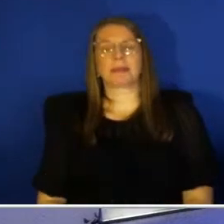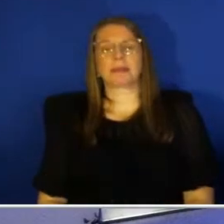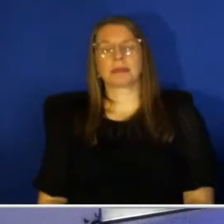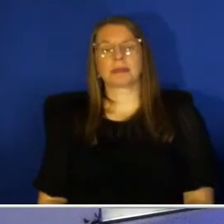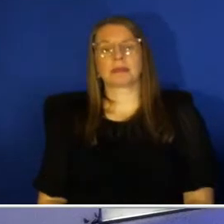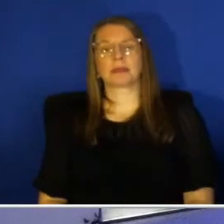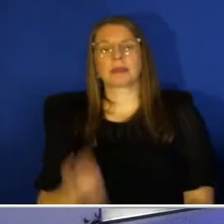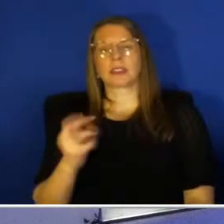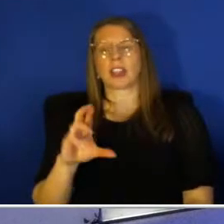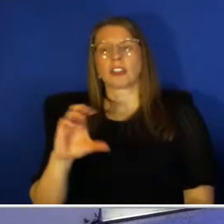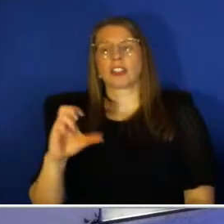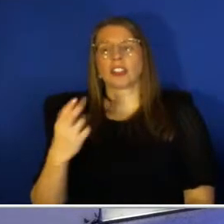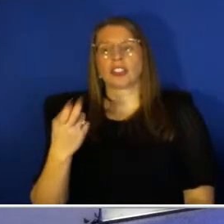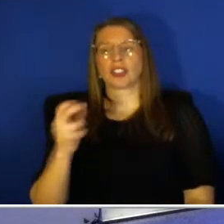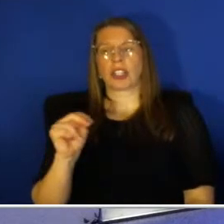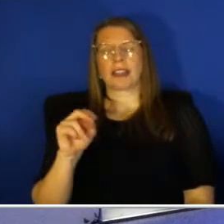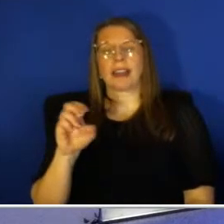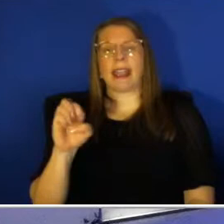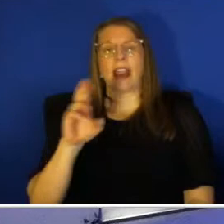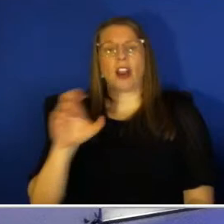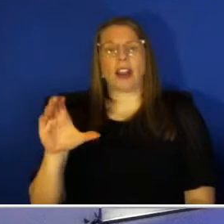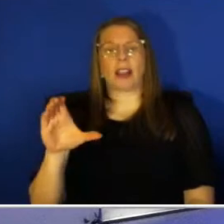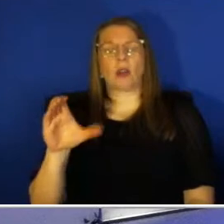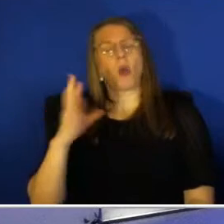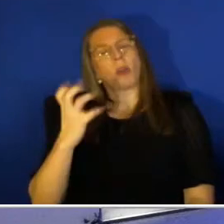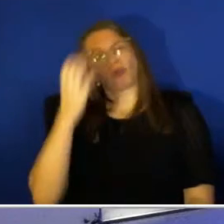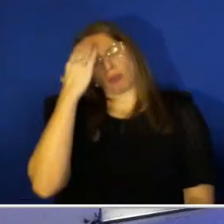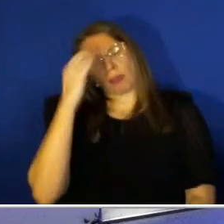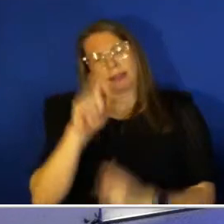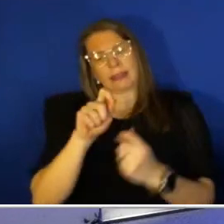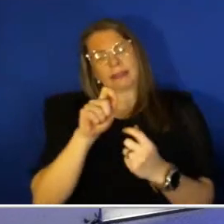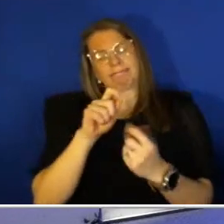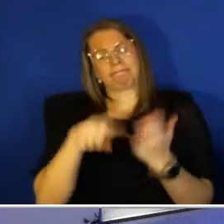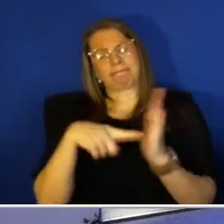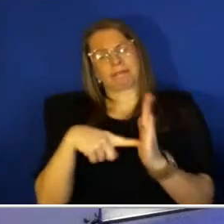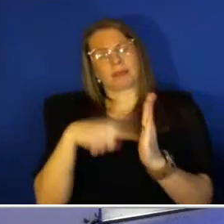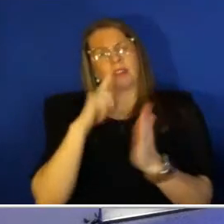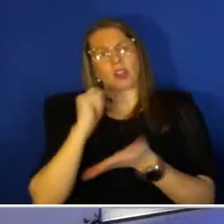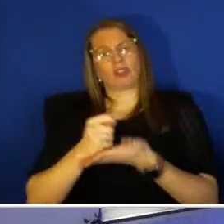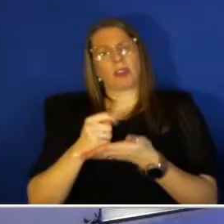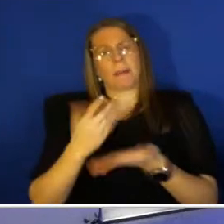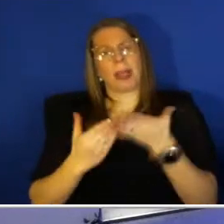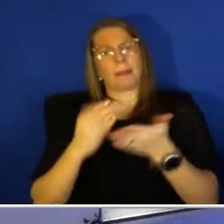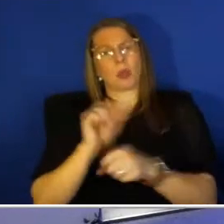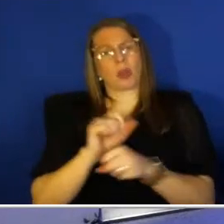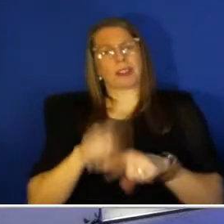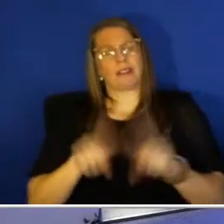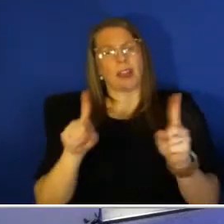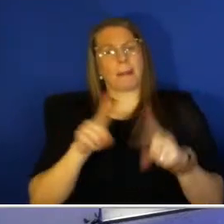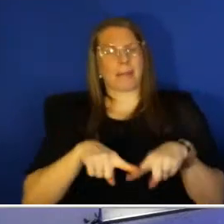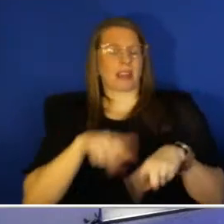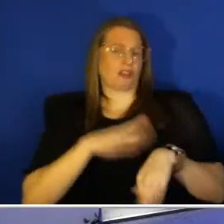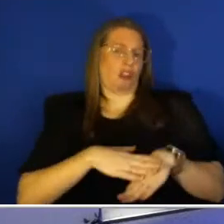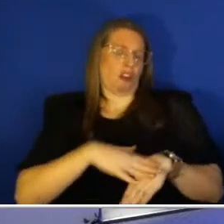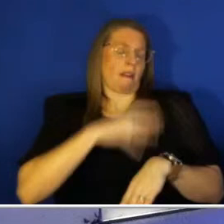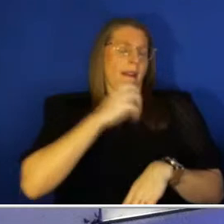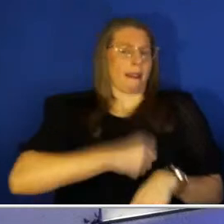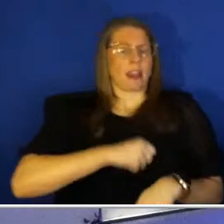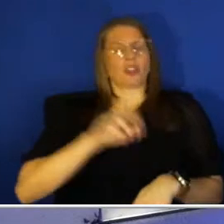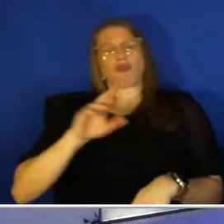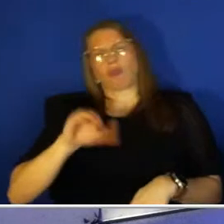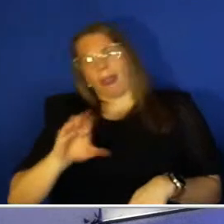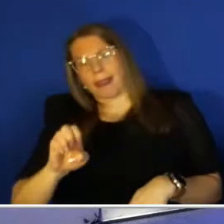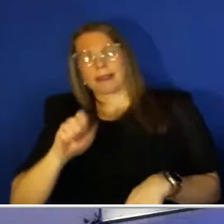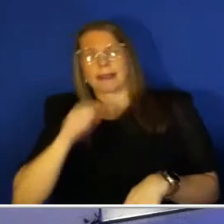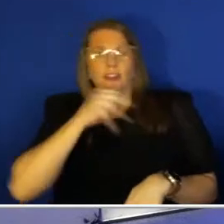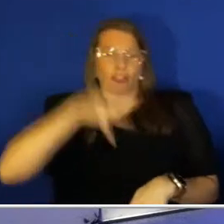Dr. Chen, Eric wants to know, can you give us an example of a treatment that might work differently based on age or race or gender? Have any